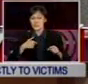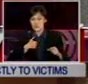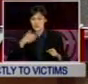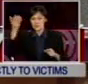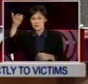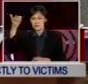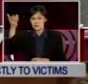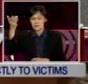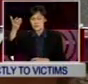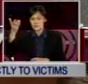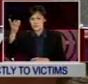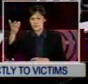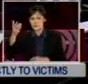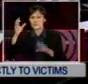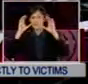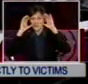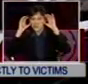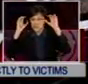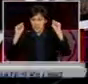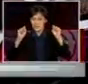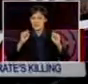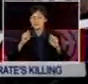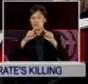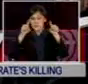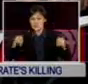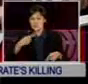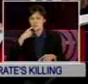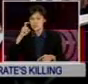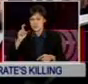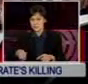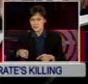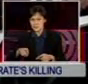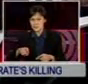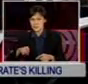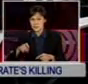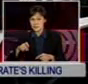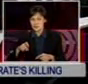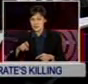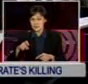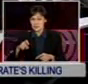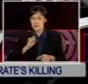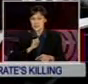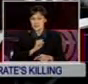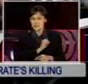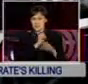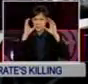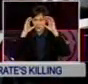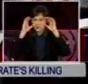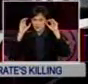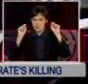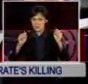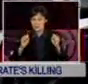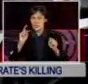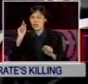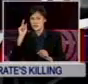Yes. Mr. President, the subpoena that the Senate President issued last is